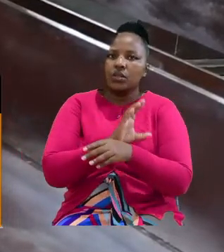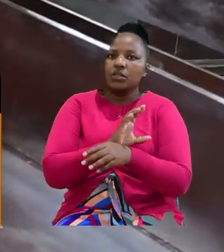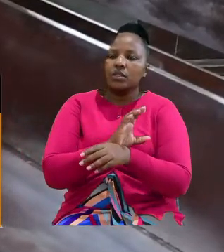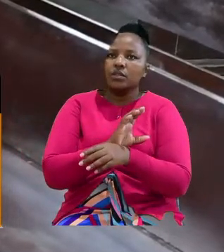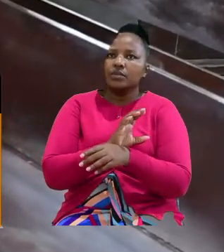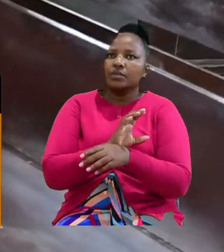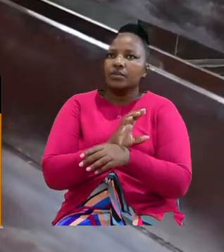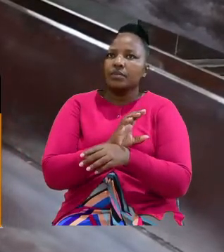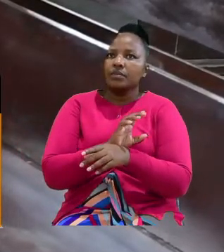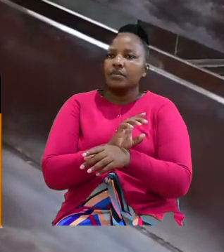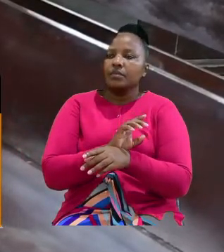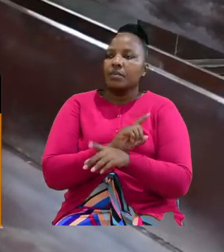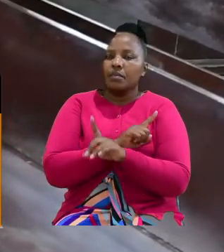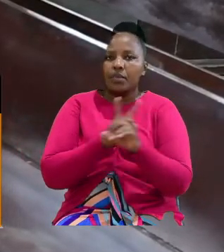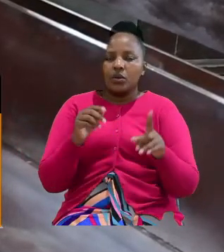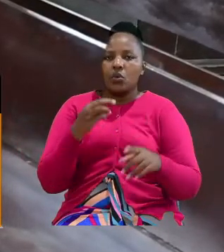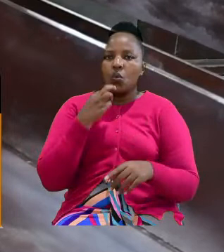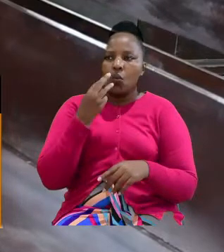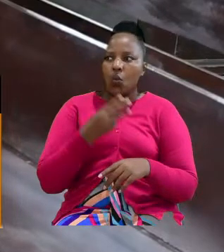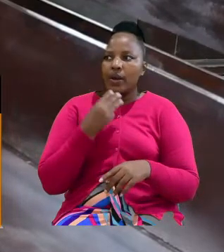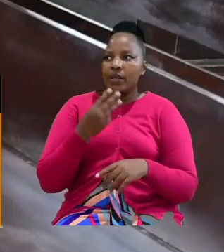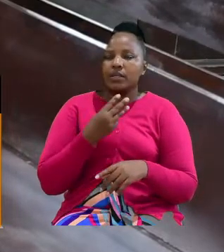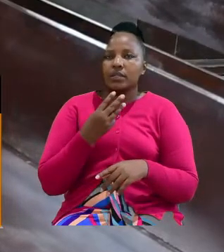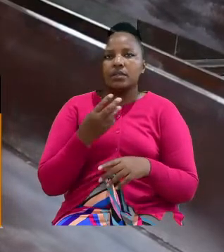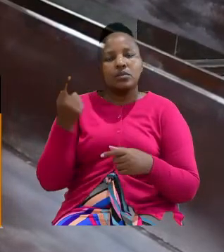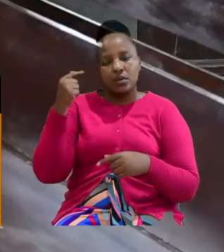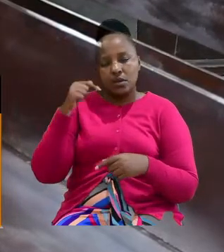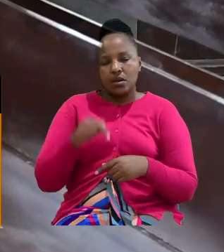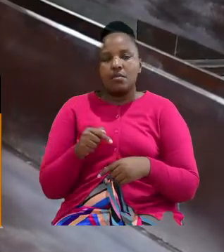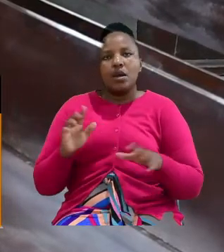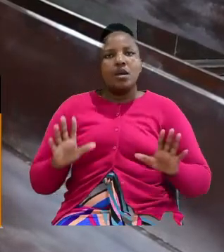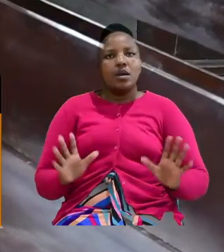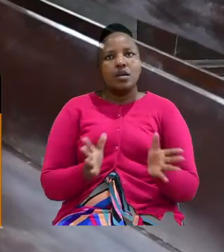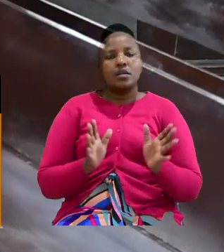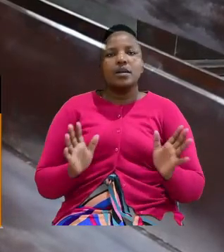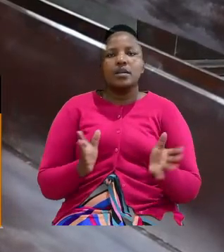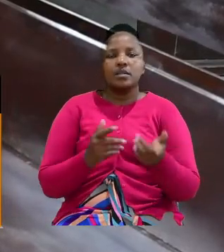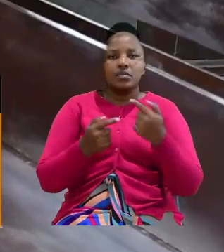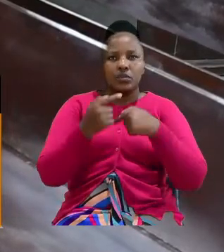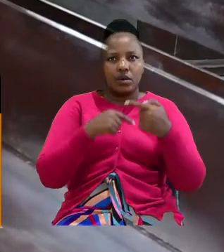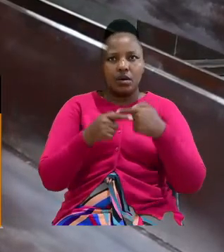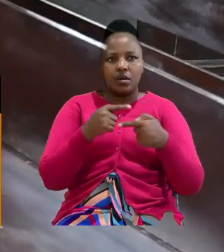but on Wednesday, we are as well meeting. So kindly encourage them so as well to be